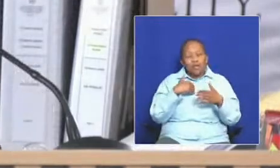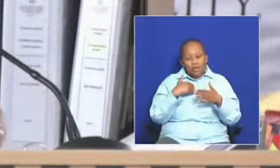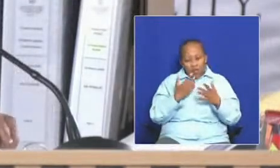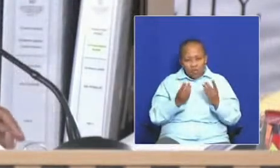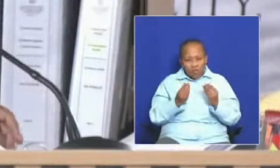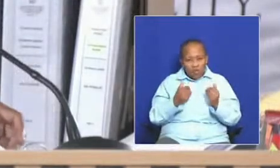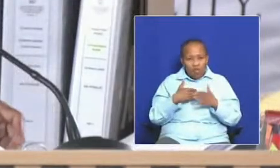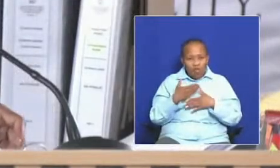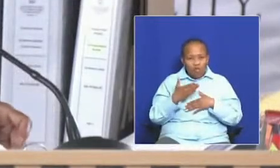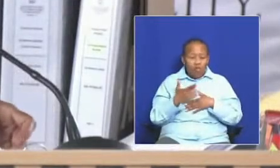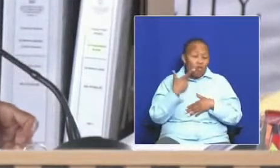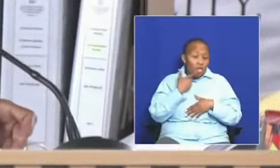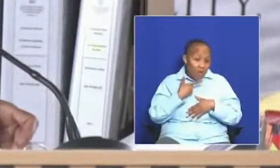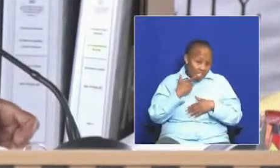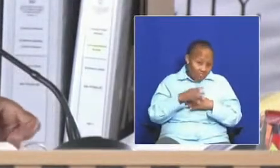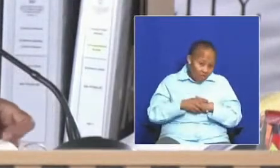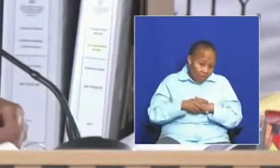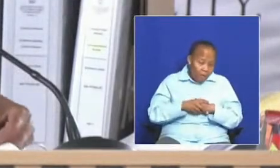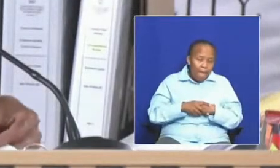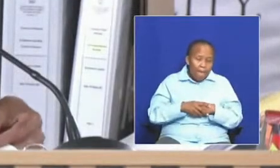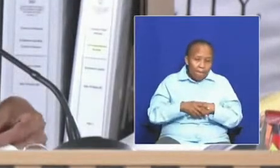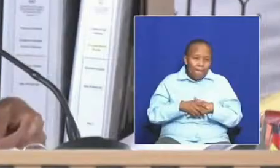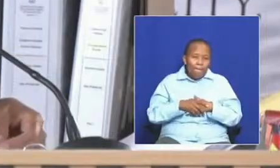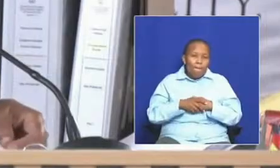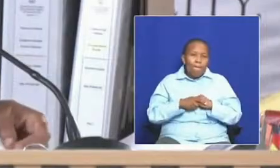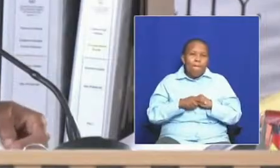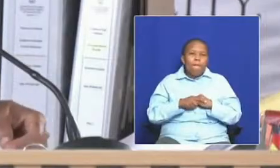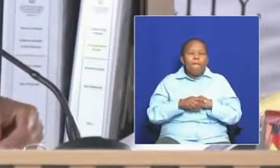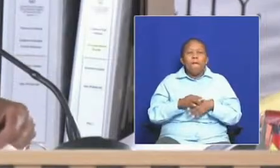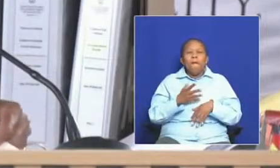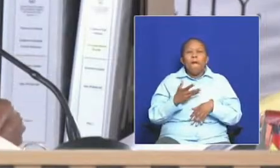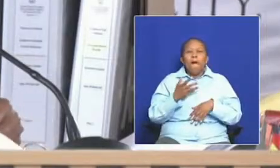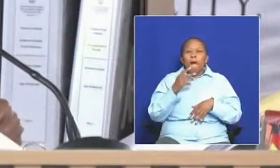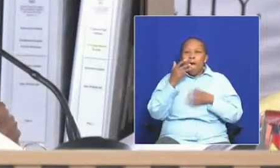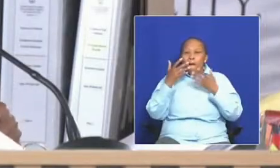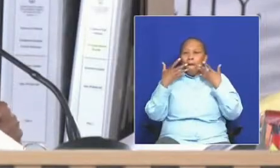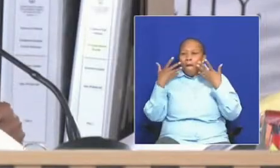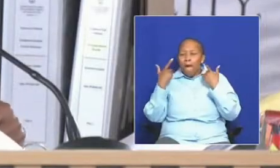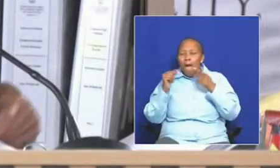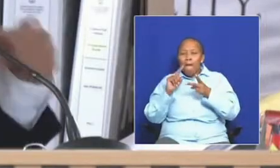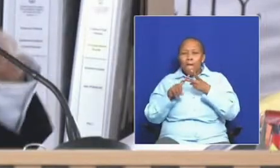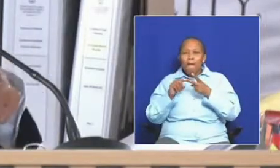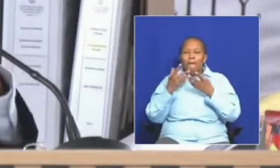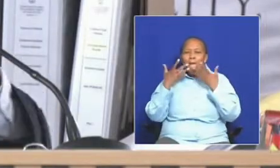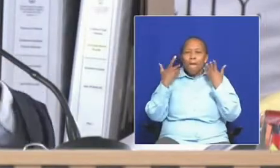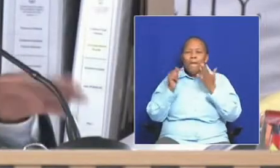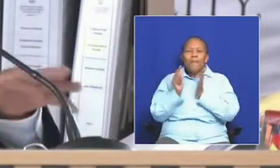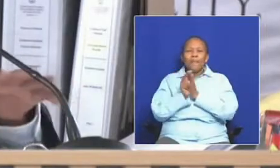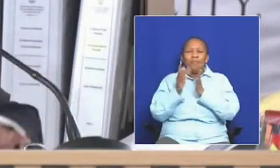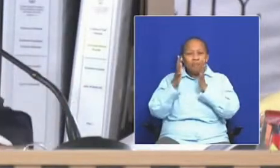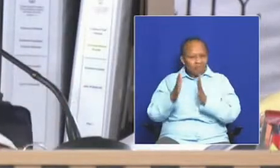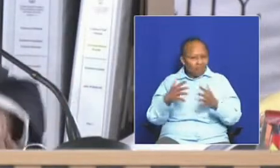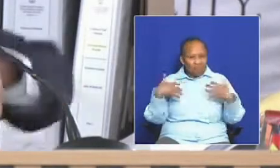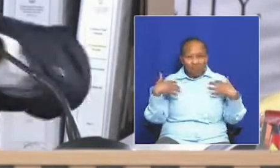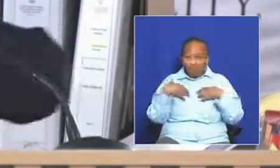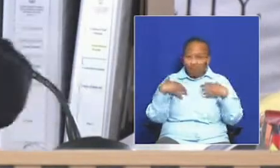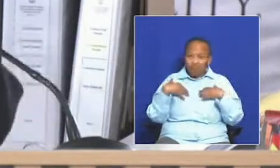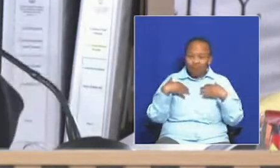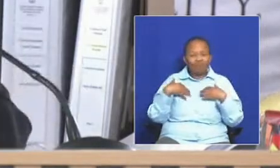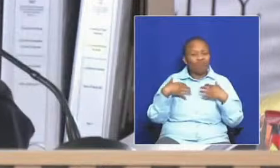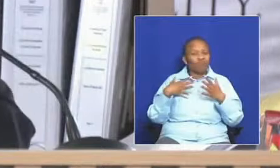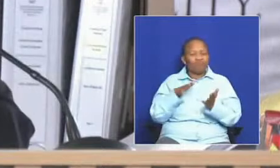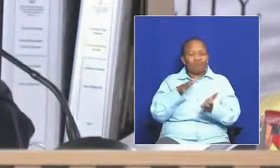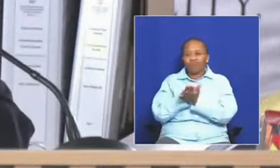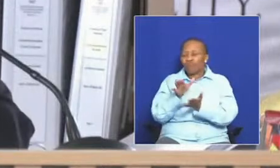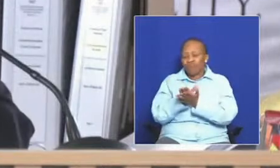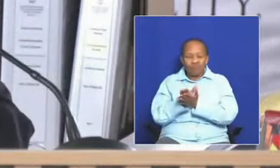to assure Mr. Matlala and Ms. van der Heever, they don't have to worry about printing. It suffices to email them and we'll take care of the